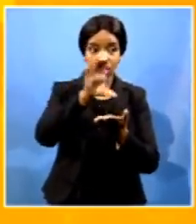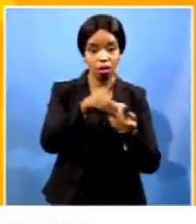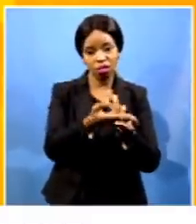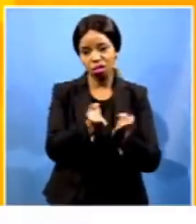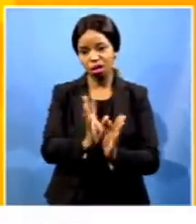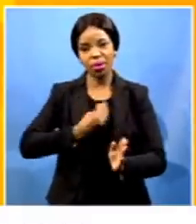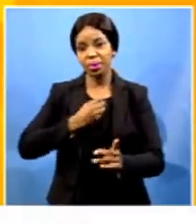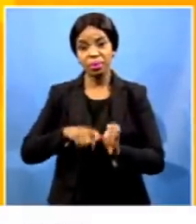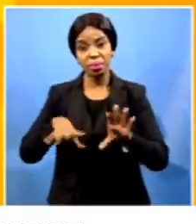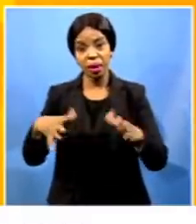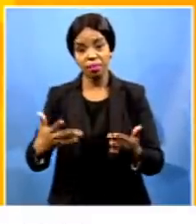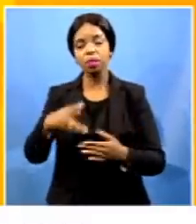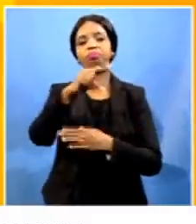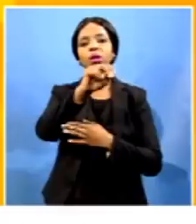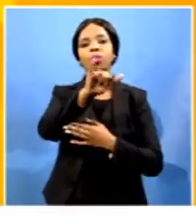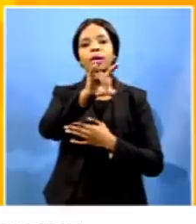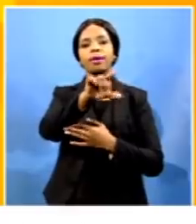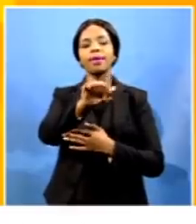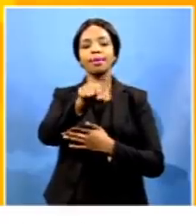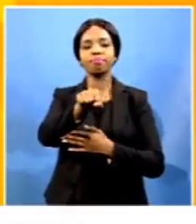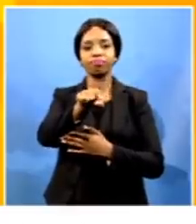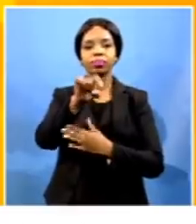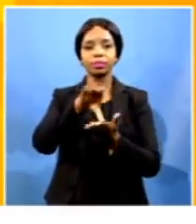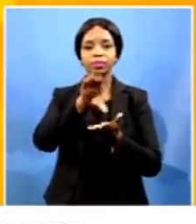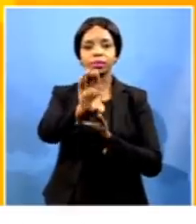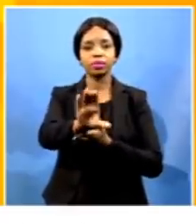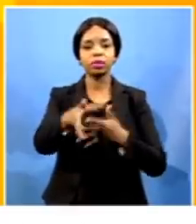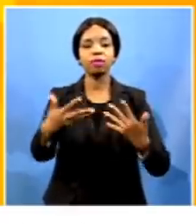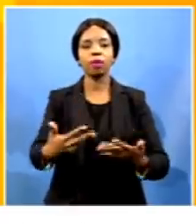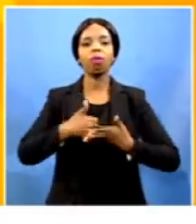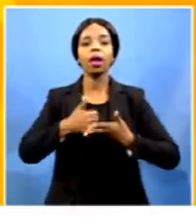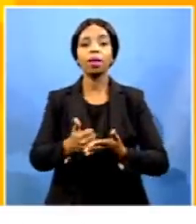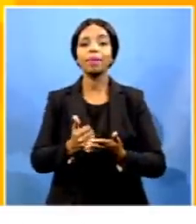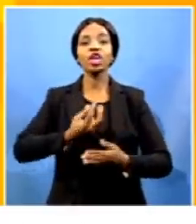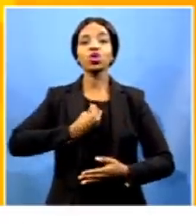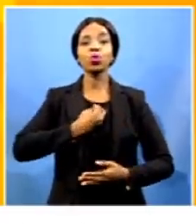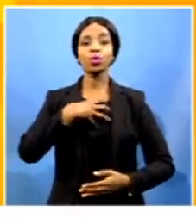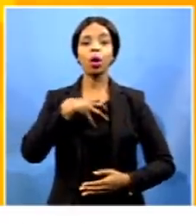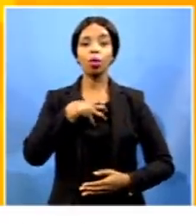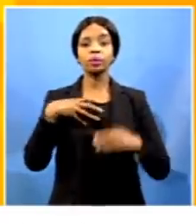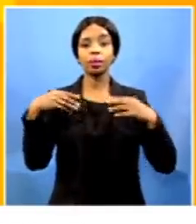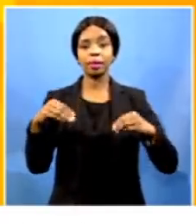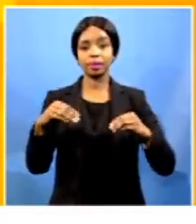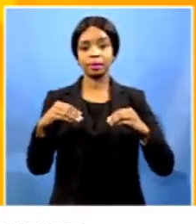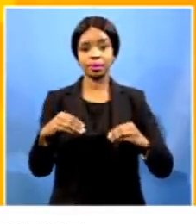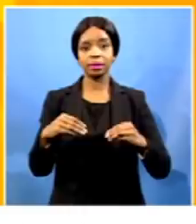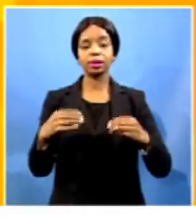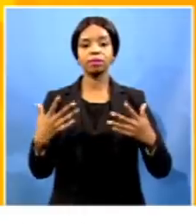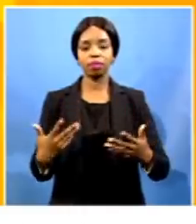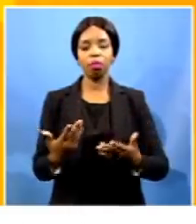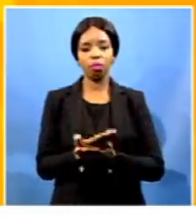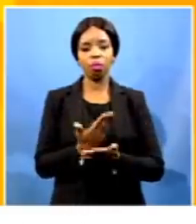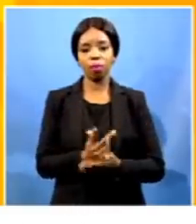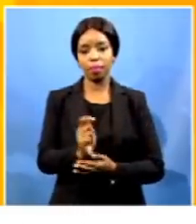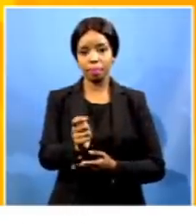NYDA says this fund will respond to challenges facing youth-owned businesses, such as the inability to pay employees and a